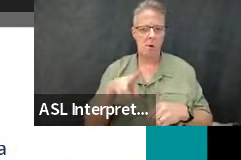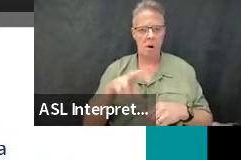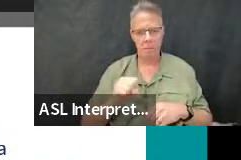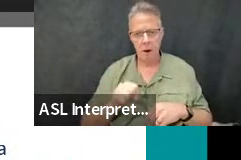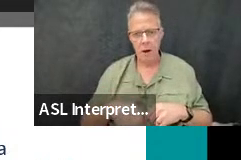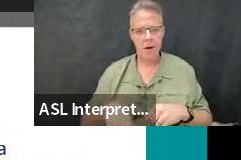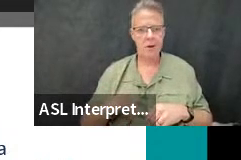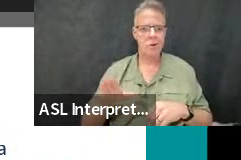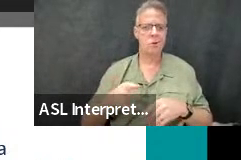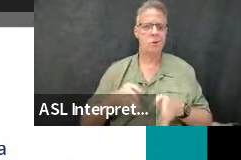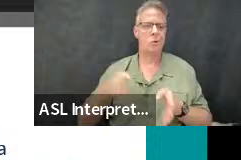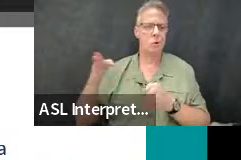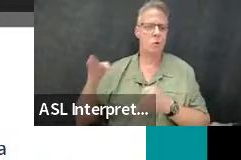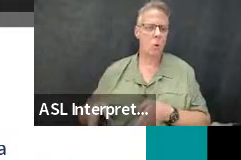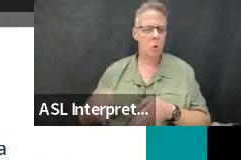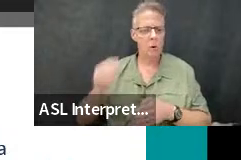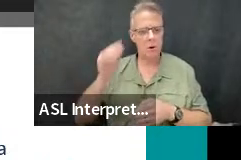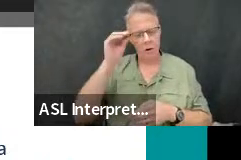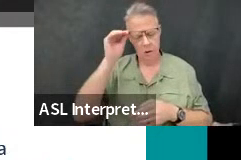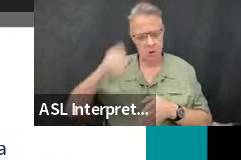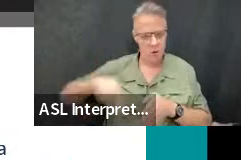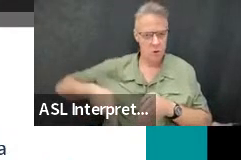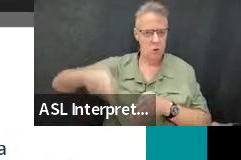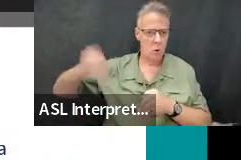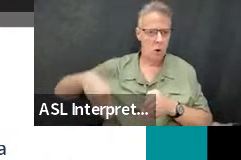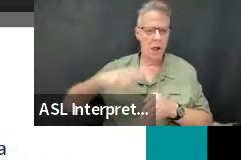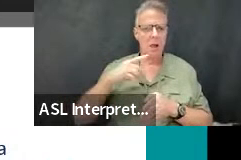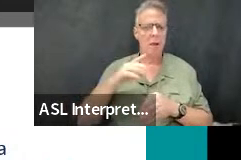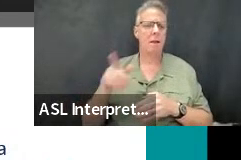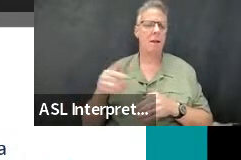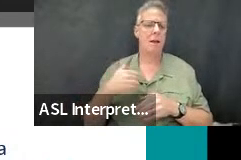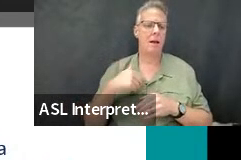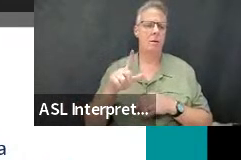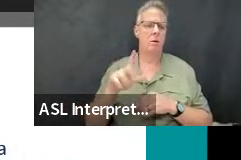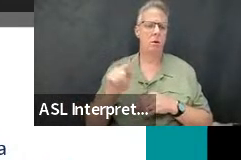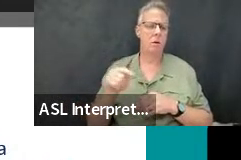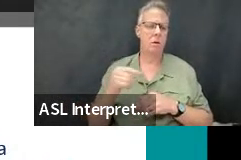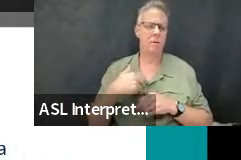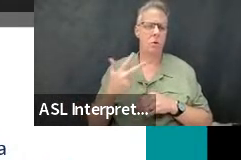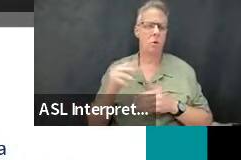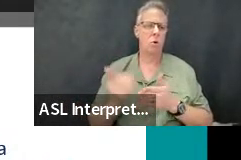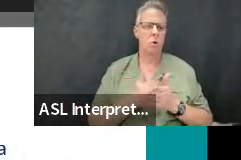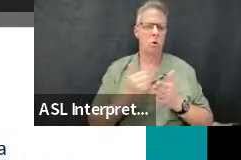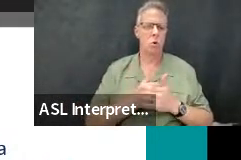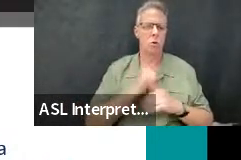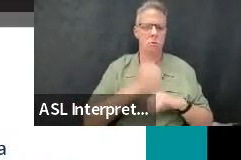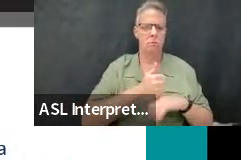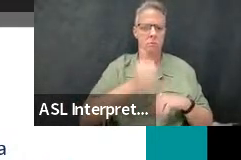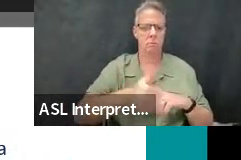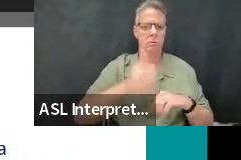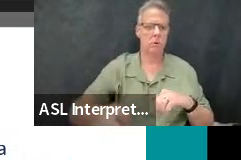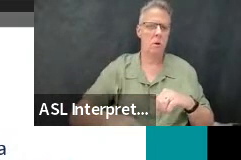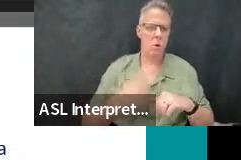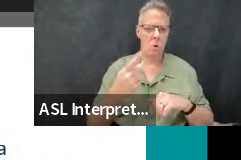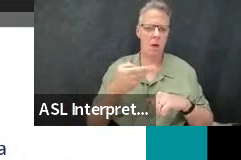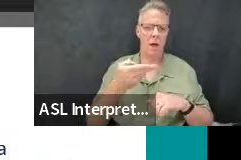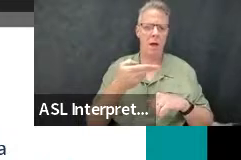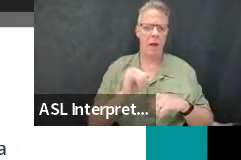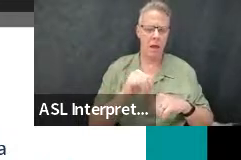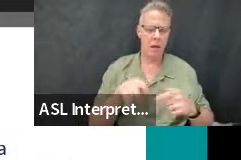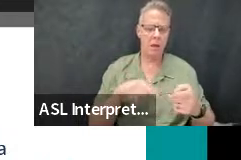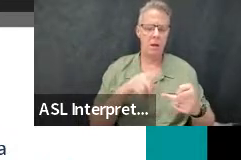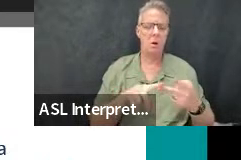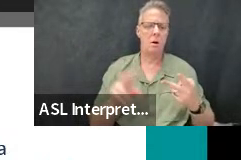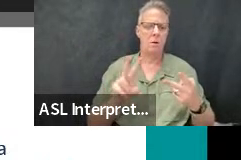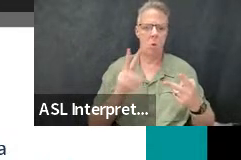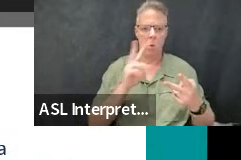shoulder facilities. The light rail extension comes with 3 new light rail stations, one in Hayden Island, one at the